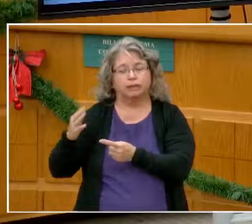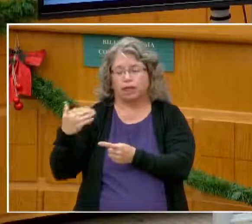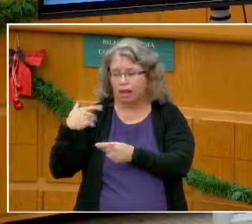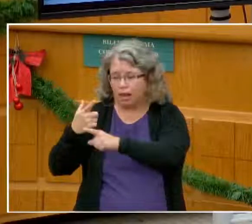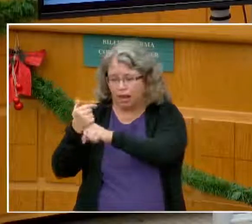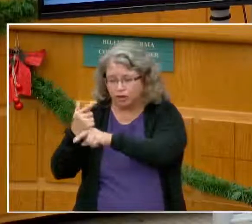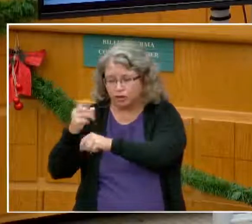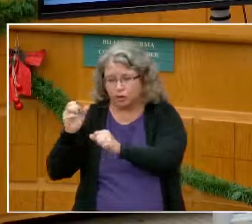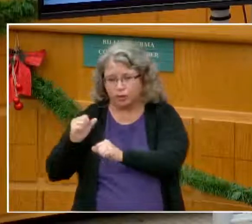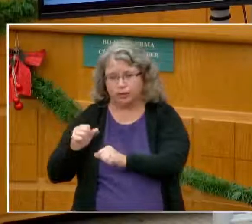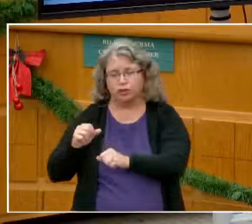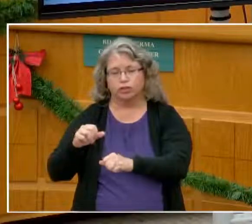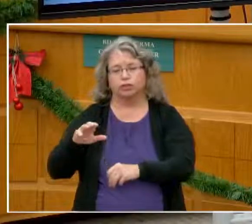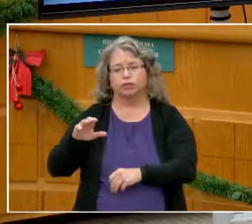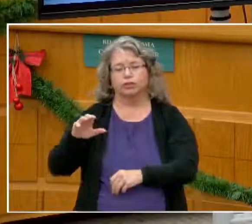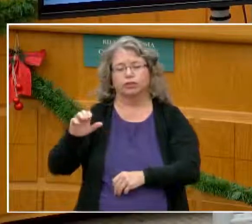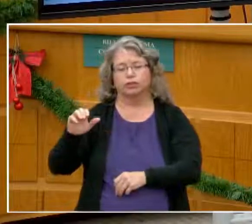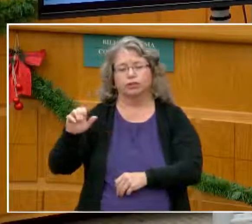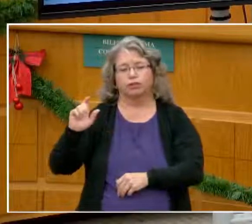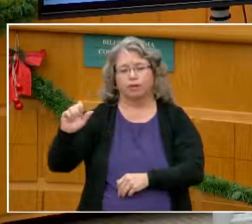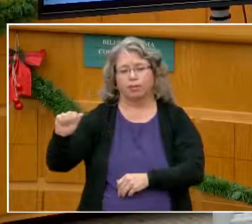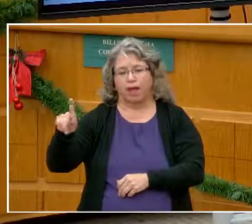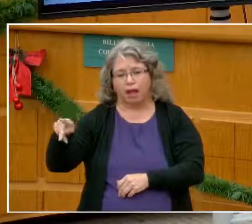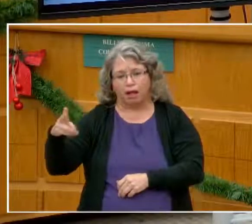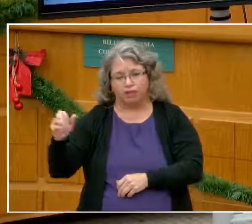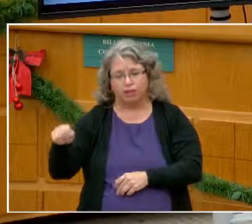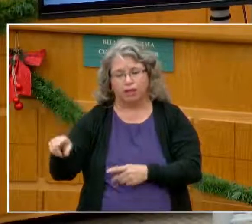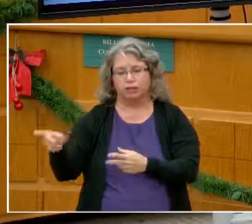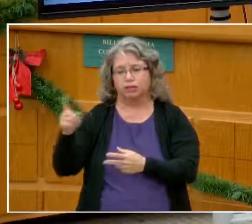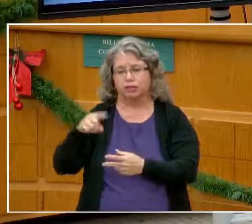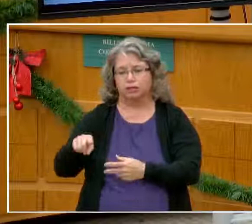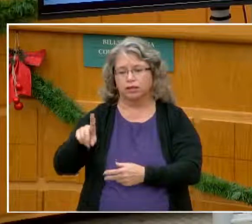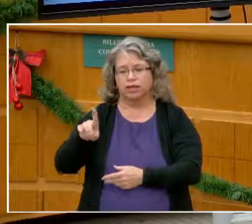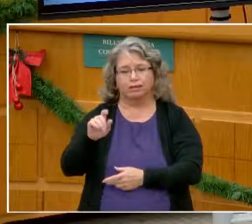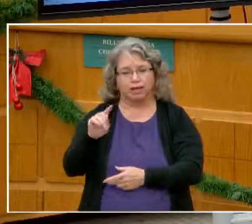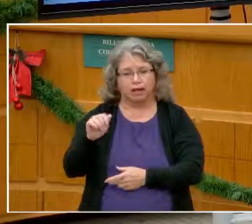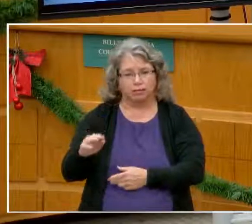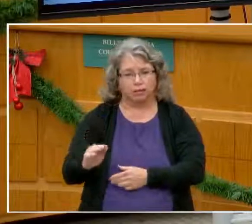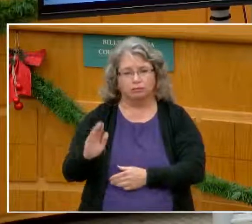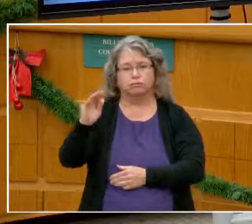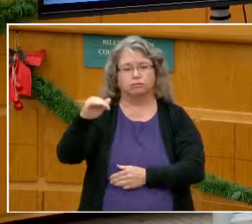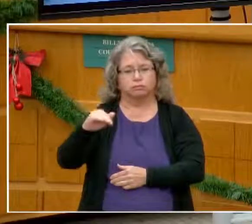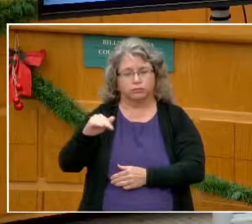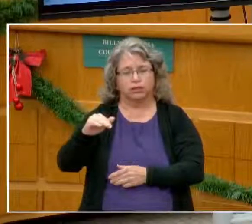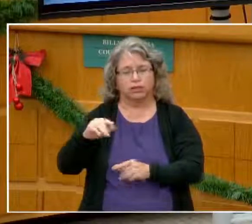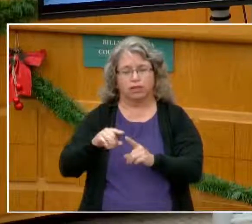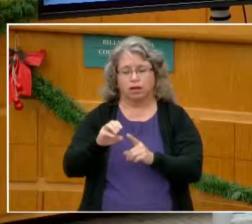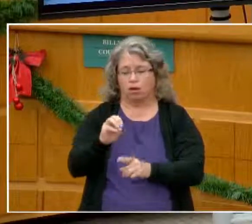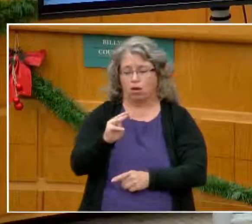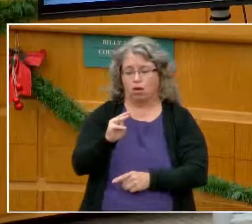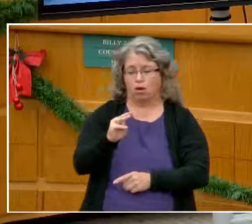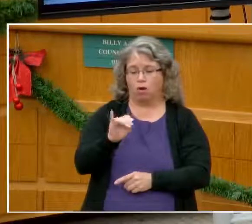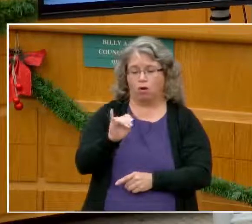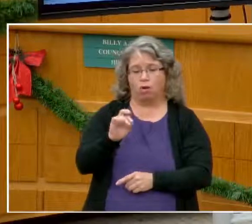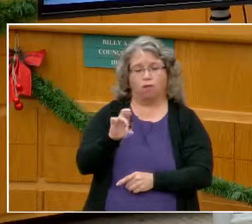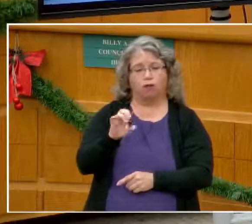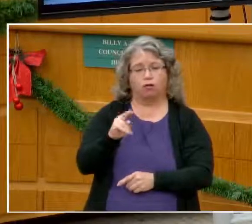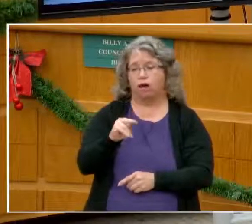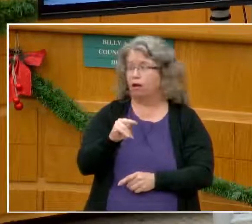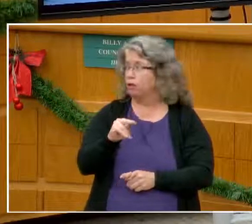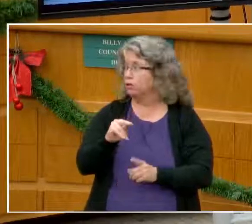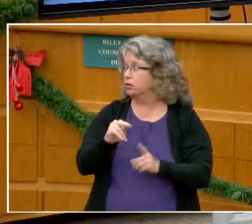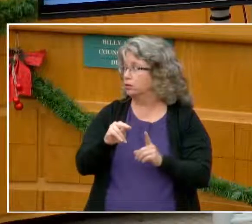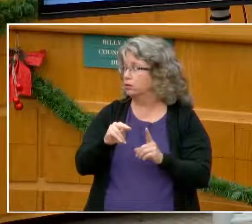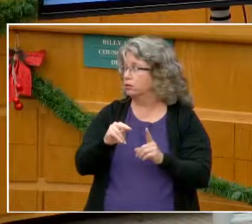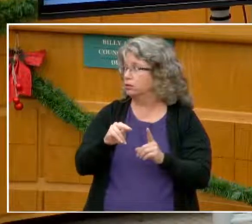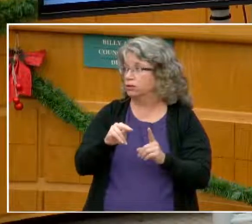winter, the alpha peak, alpha variant peak, and then the delta peak from the summer. And the Omicron peak is